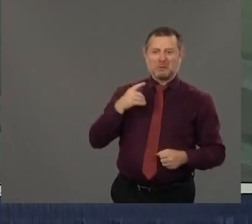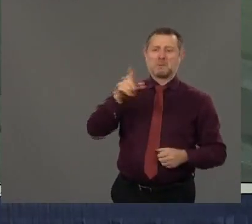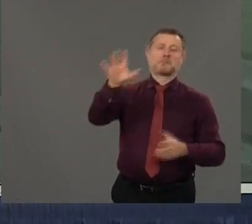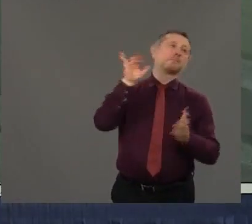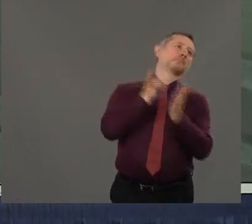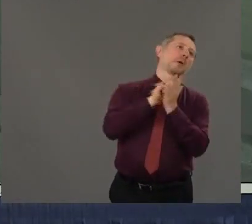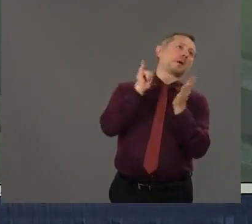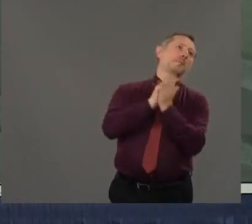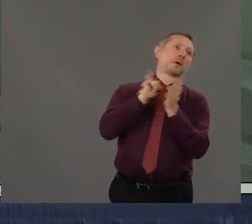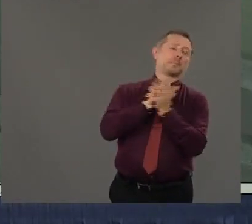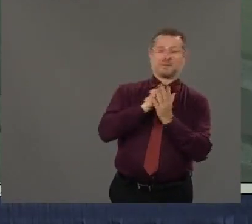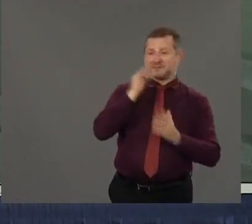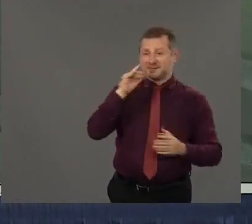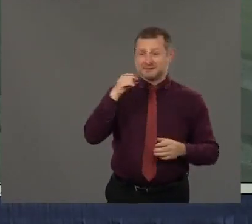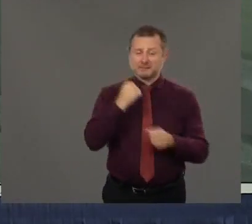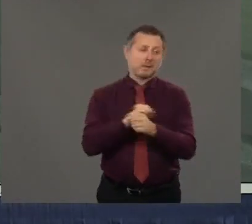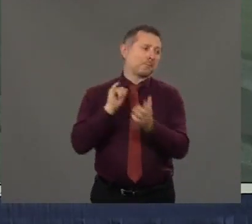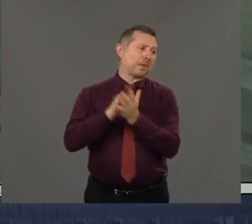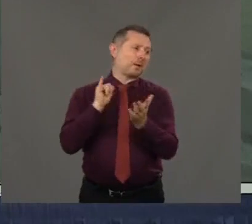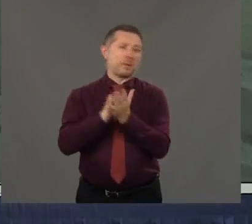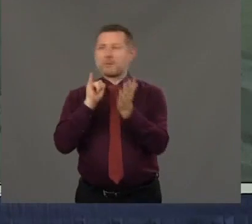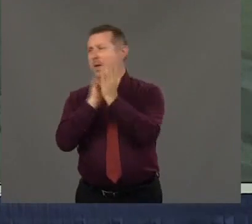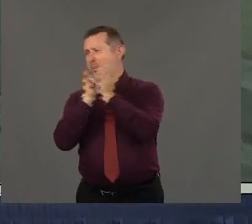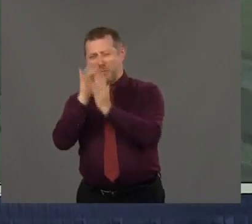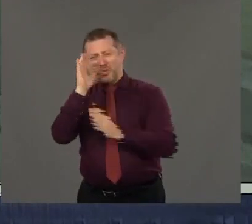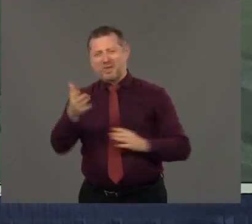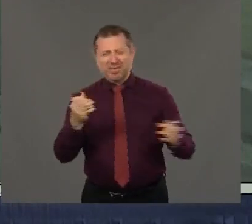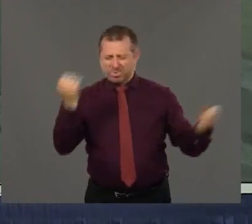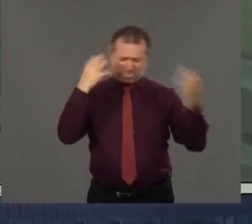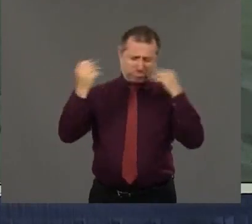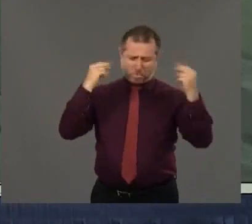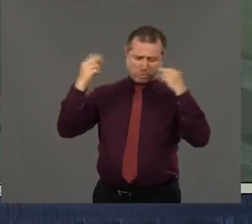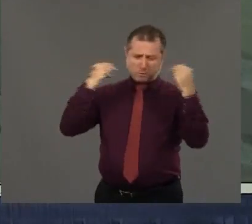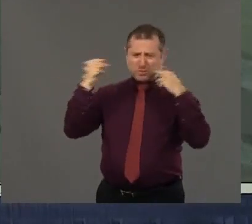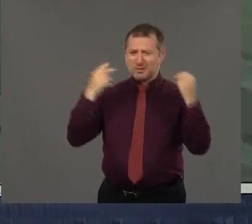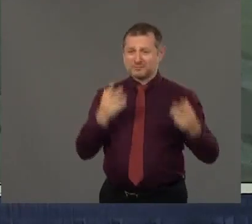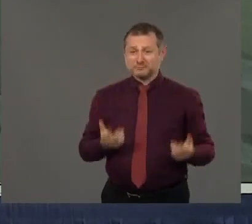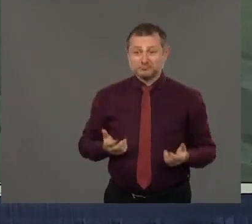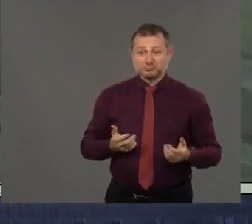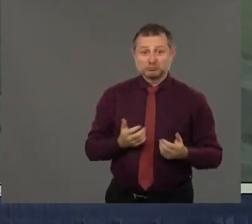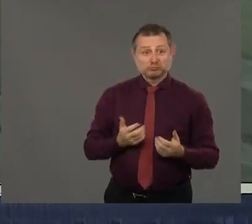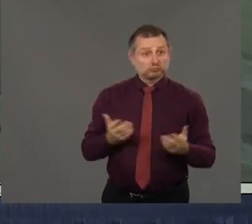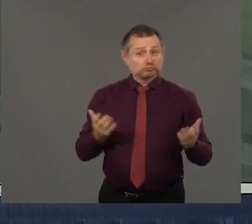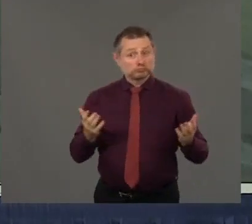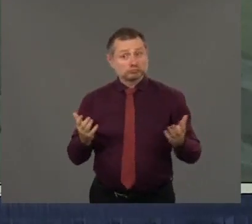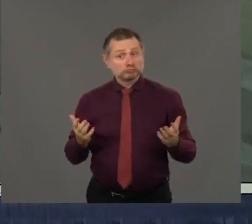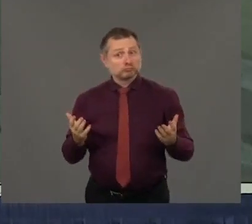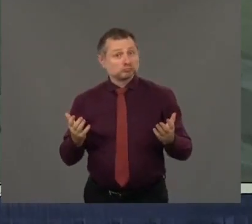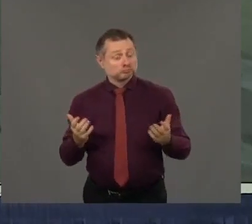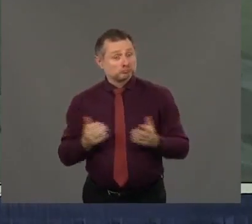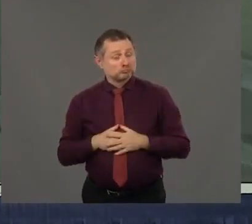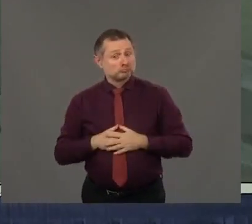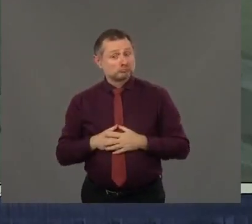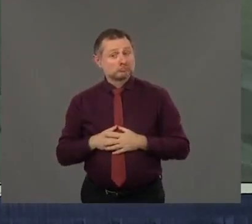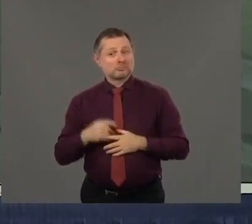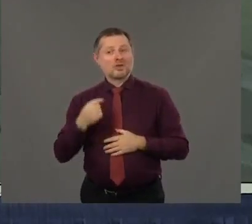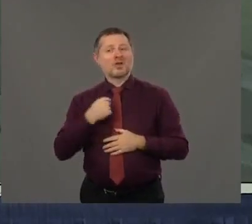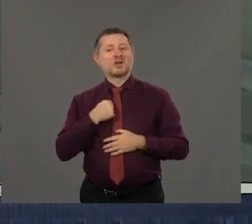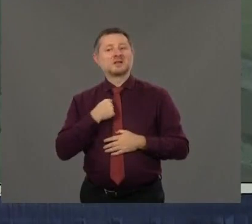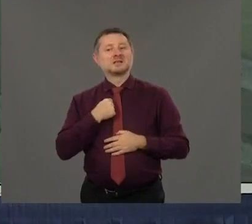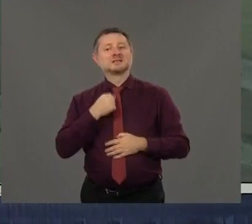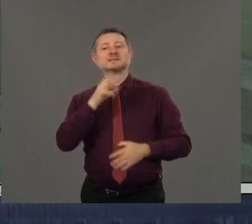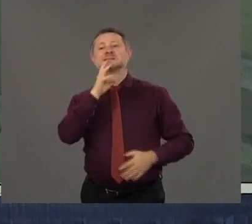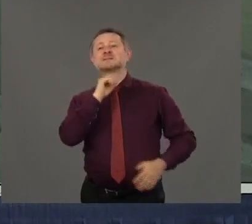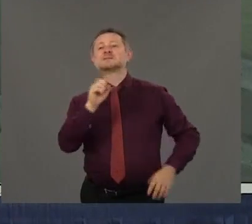impossible. It is impossible to do that in New York City. In my 62 years,